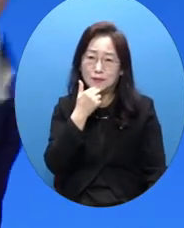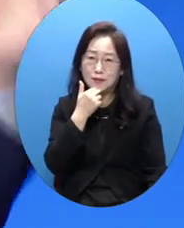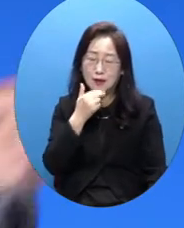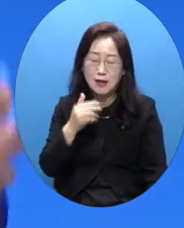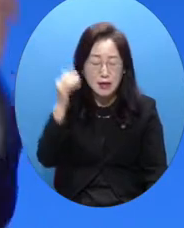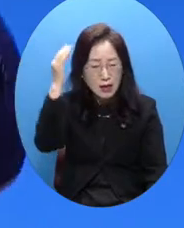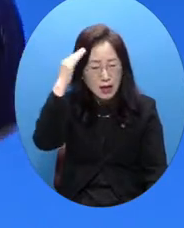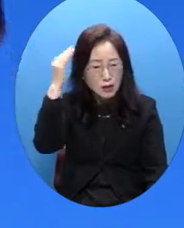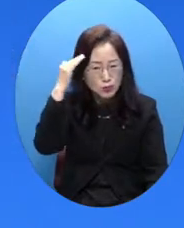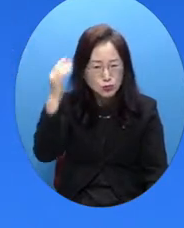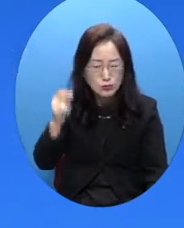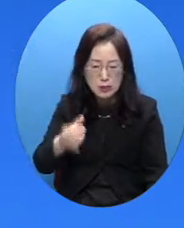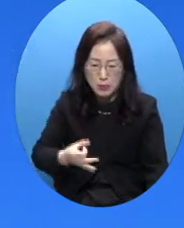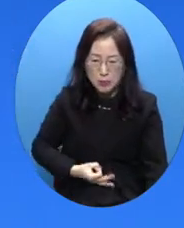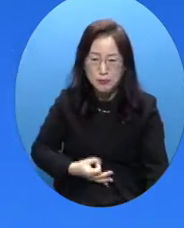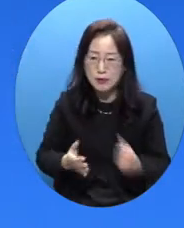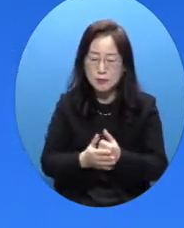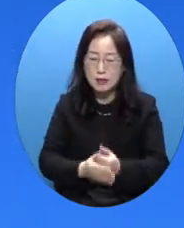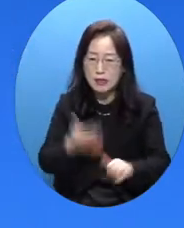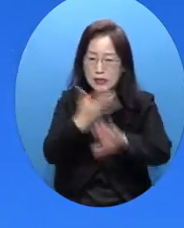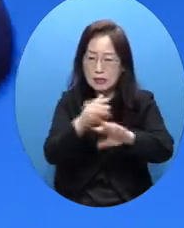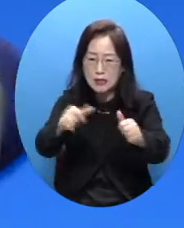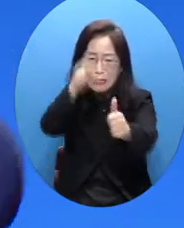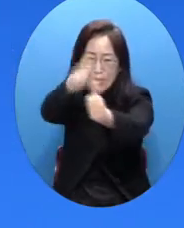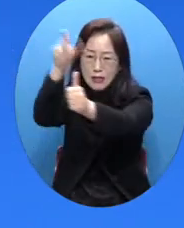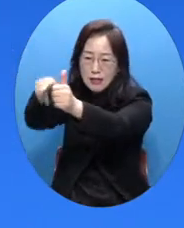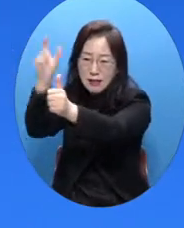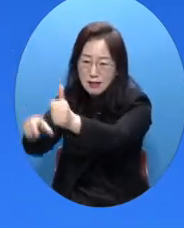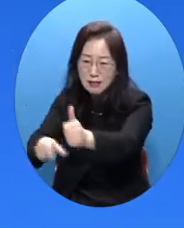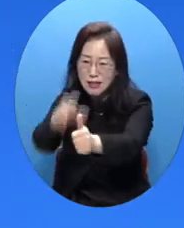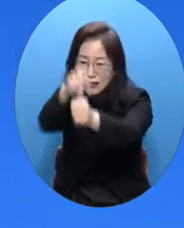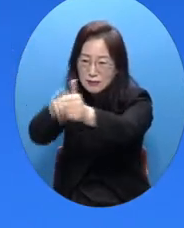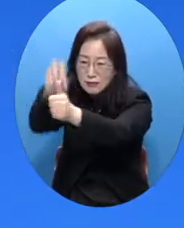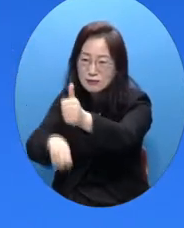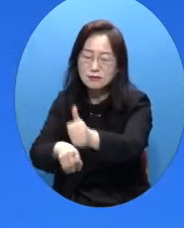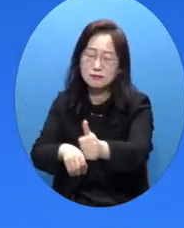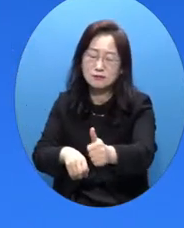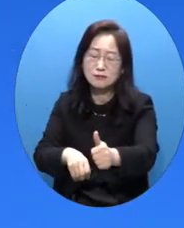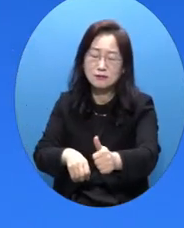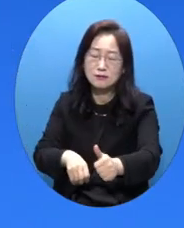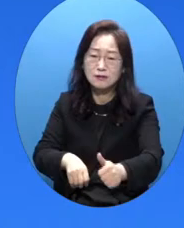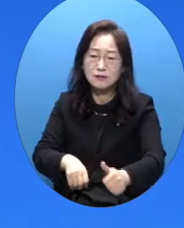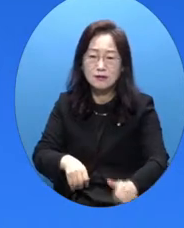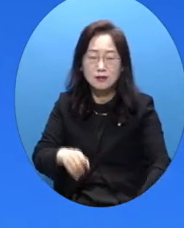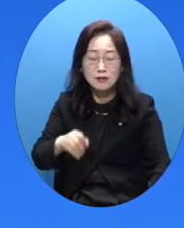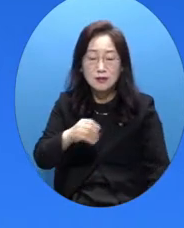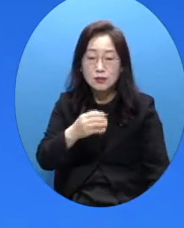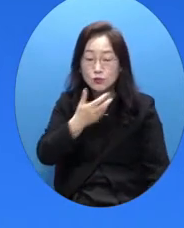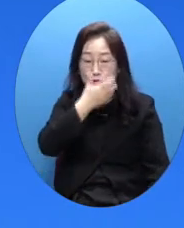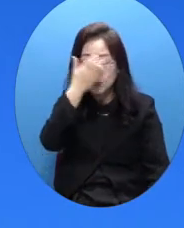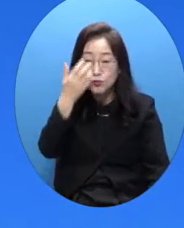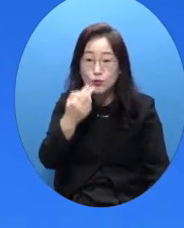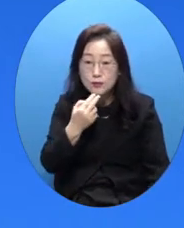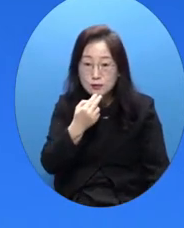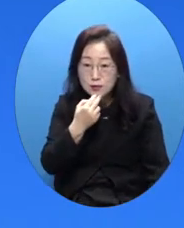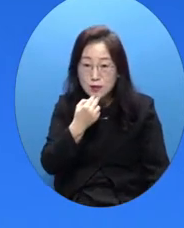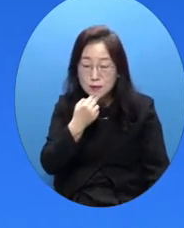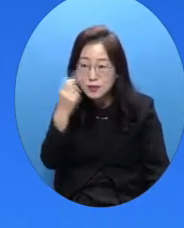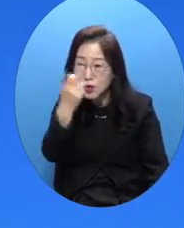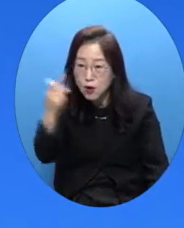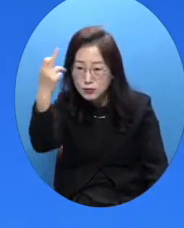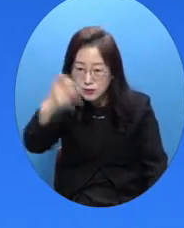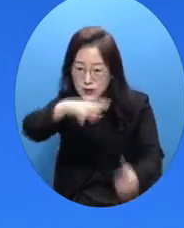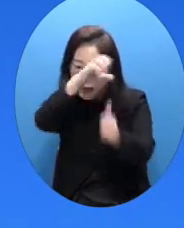homosexuality so I went up to him and and started talking about